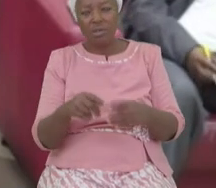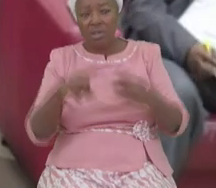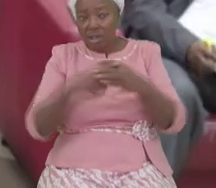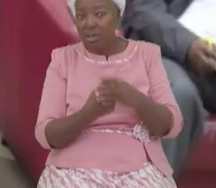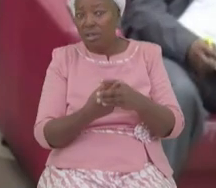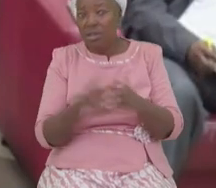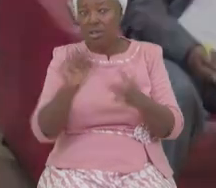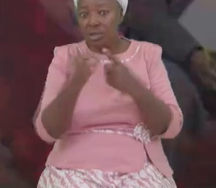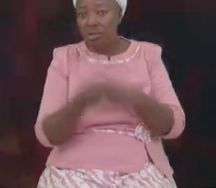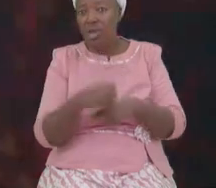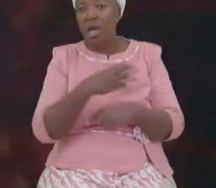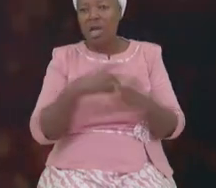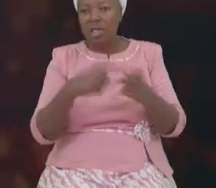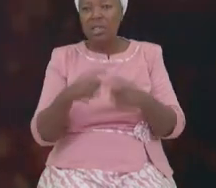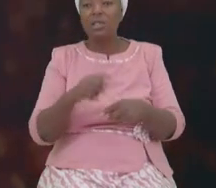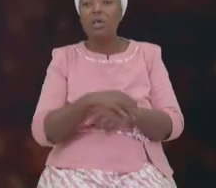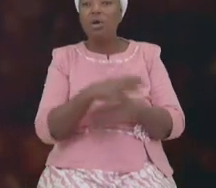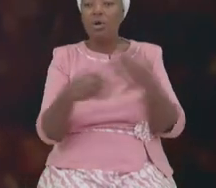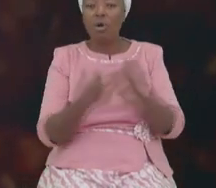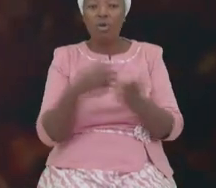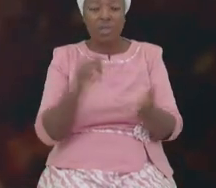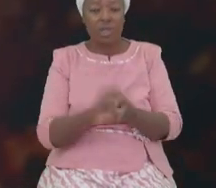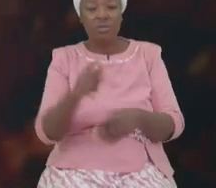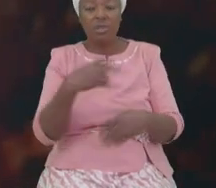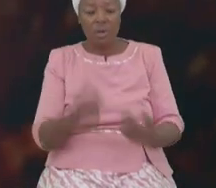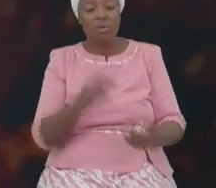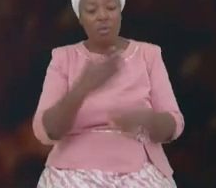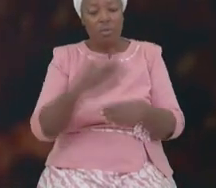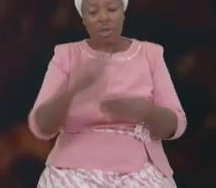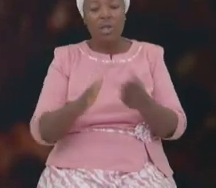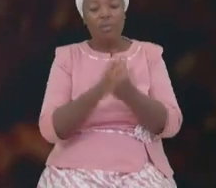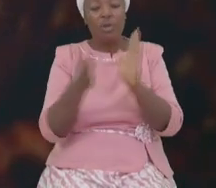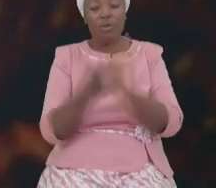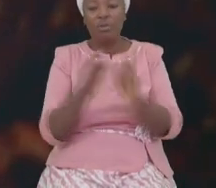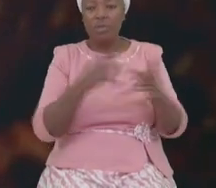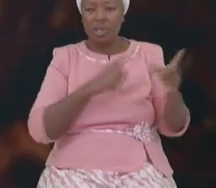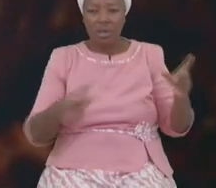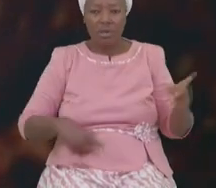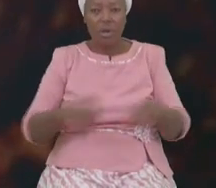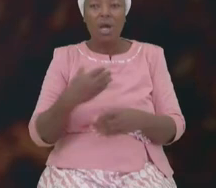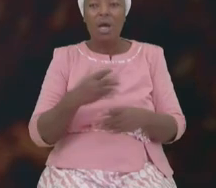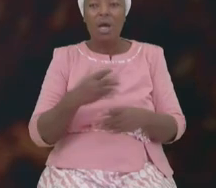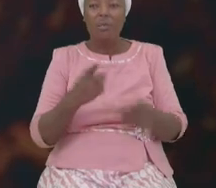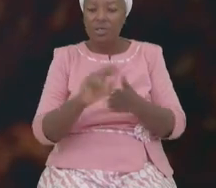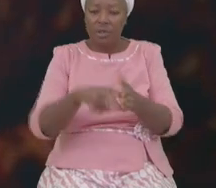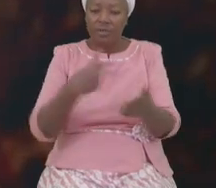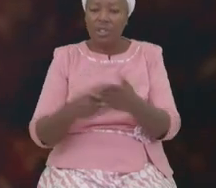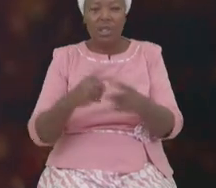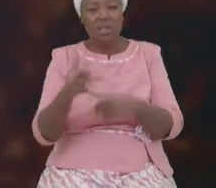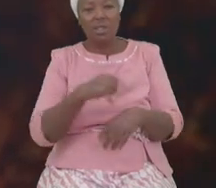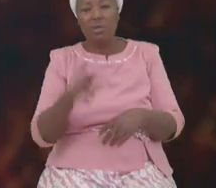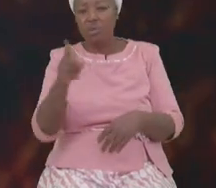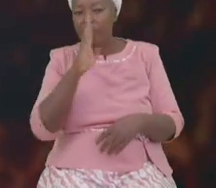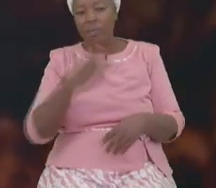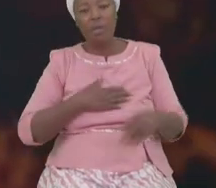how Adam and Eve totally belonged to the Lord before they fell. He said, they shall be my people, and I will be